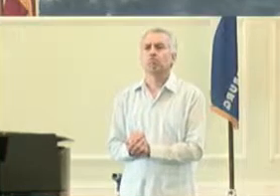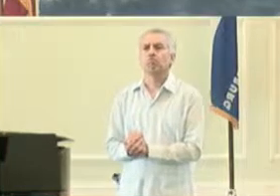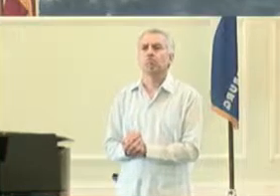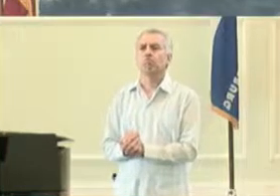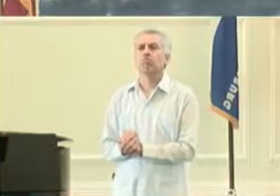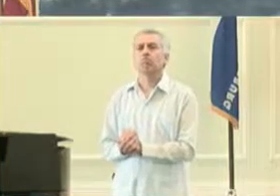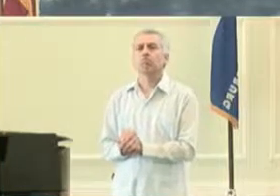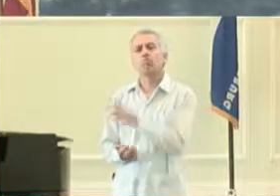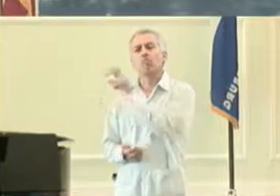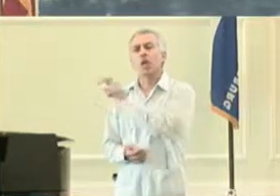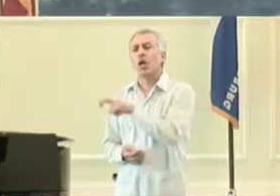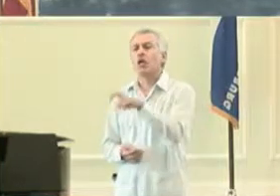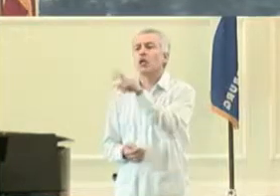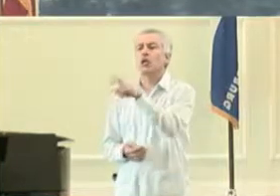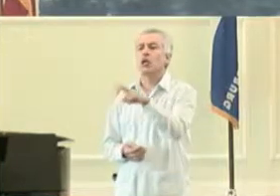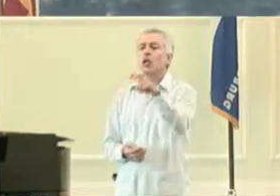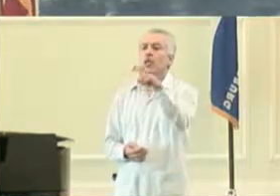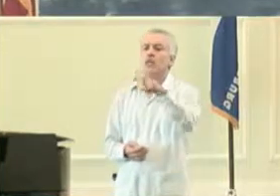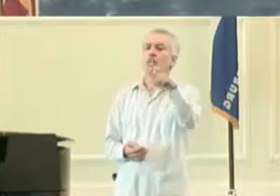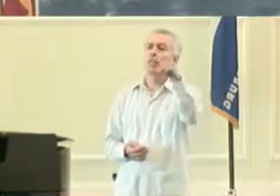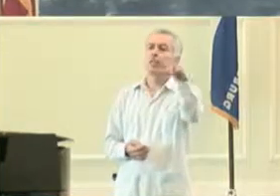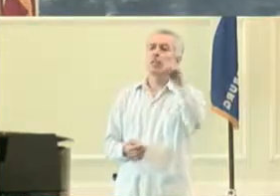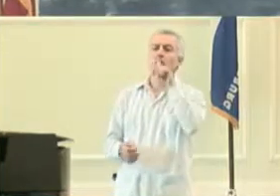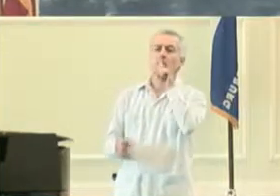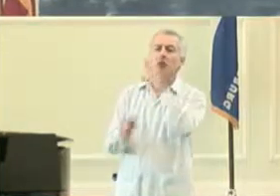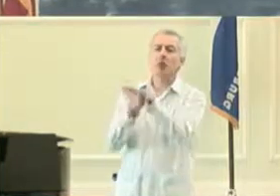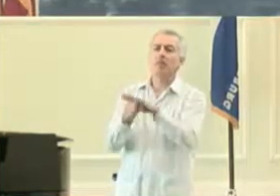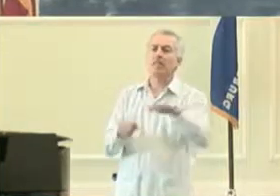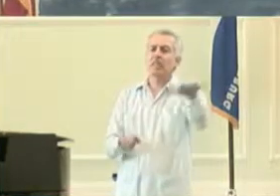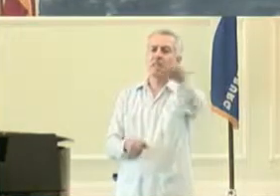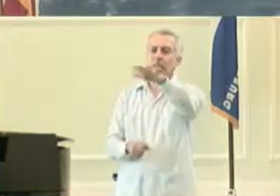In the journey to the promised land, as we have looked,